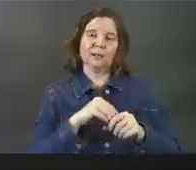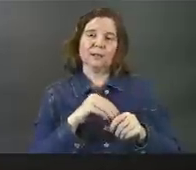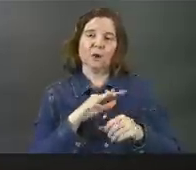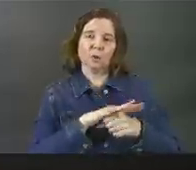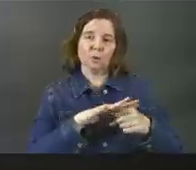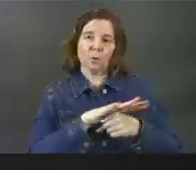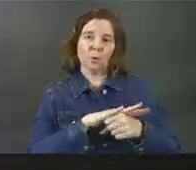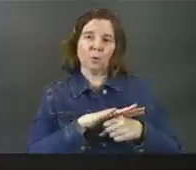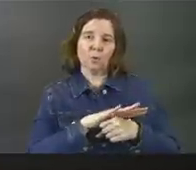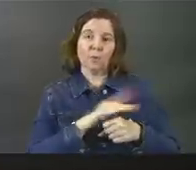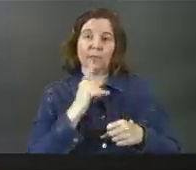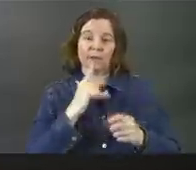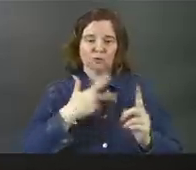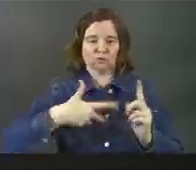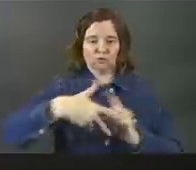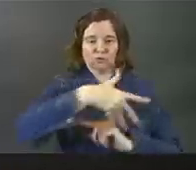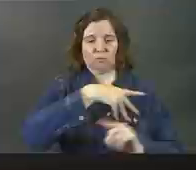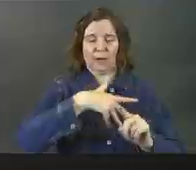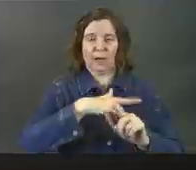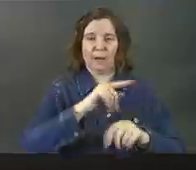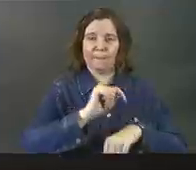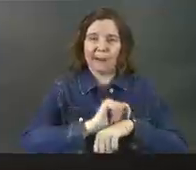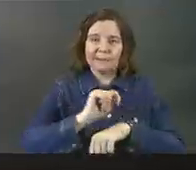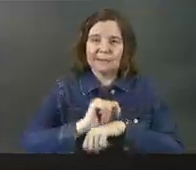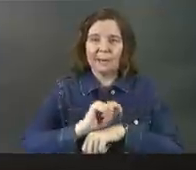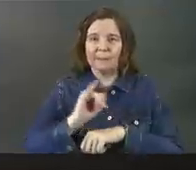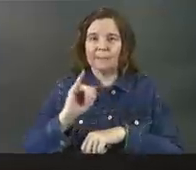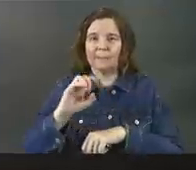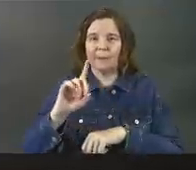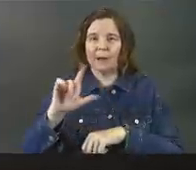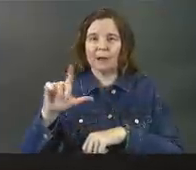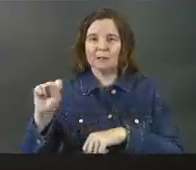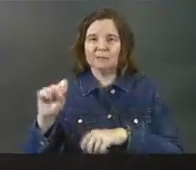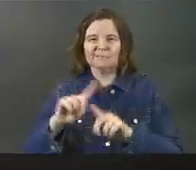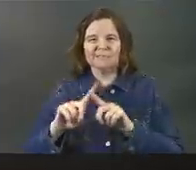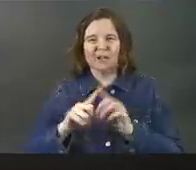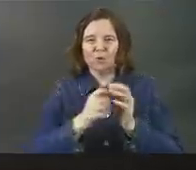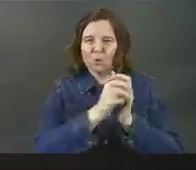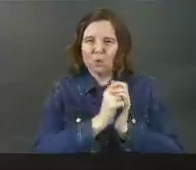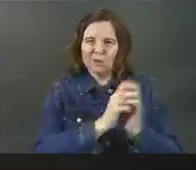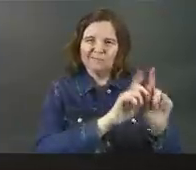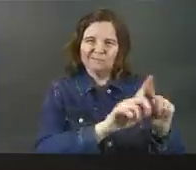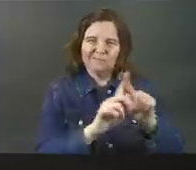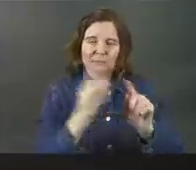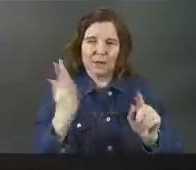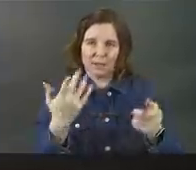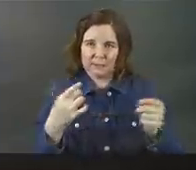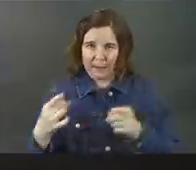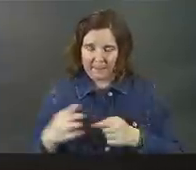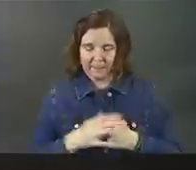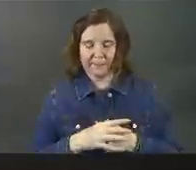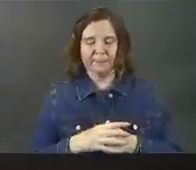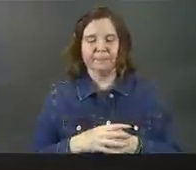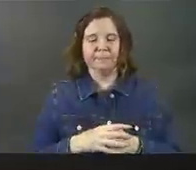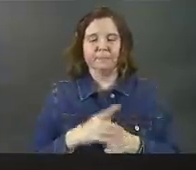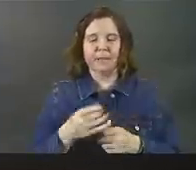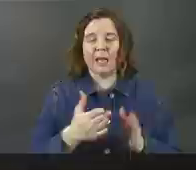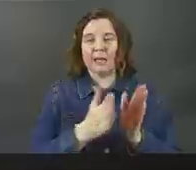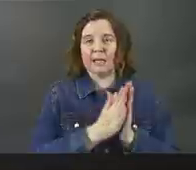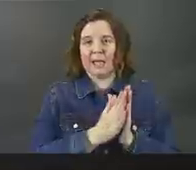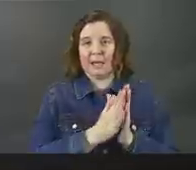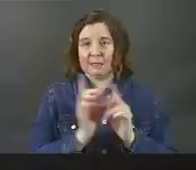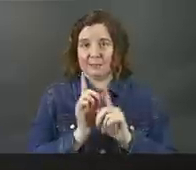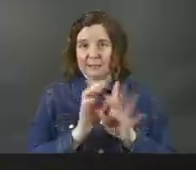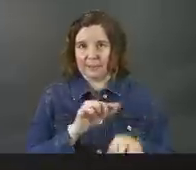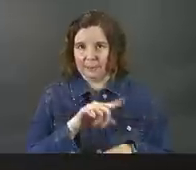in a location that is surrounded by temples and idols, and there's all sorts of worship of false gods happening all around him. And he asks